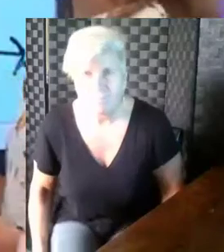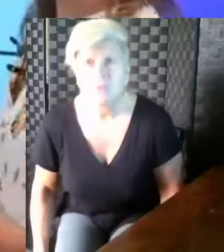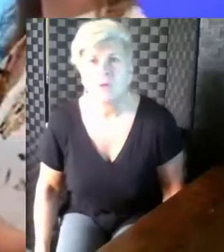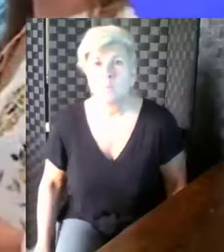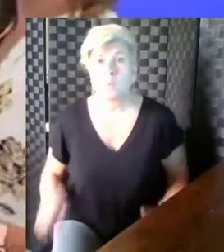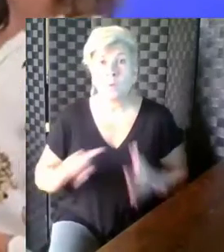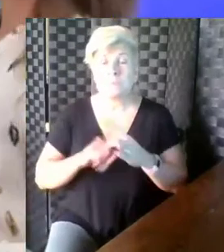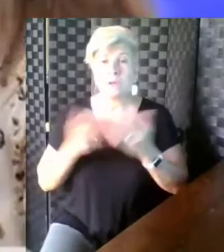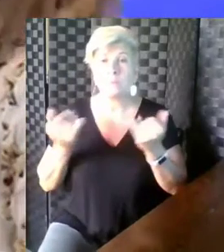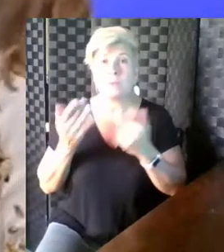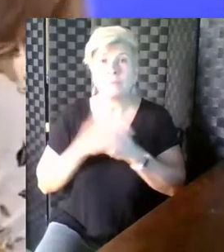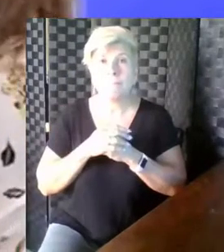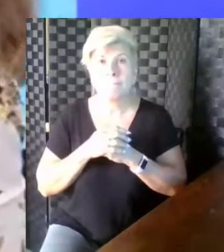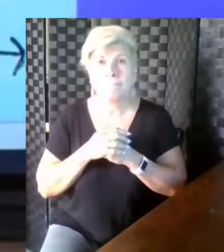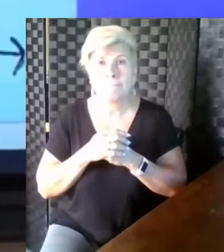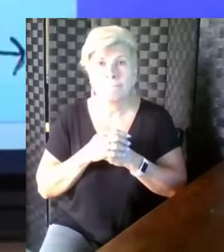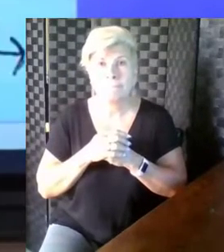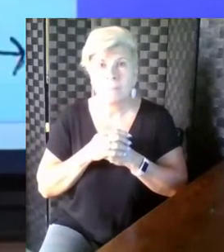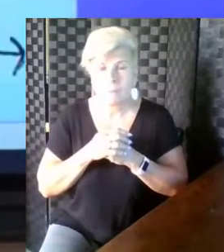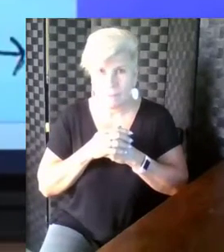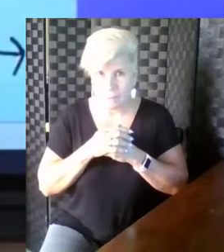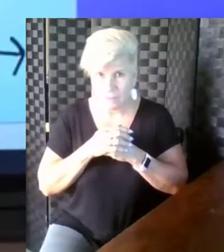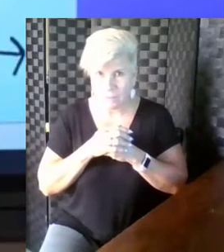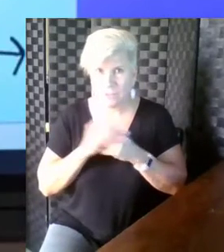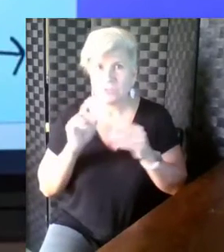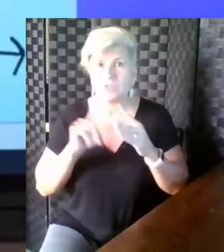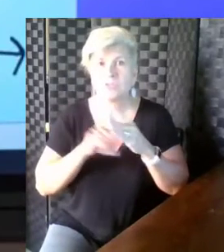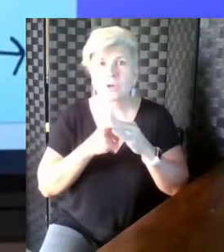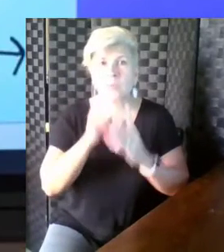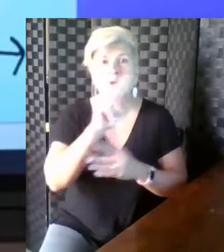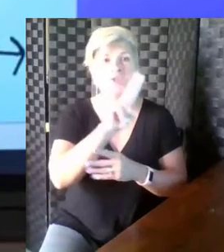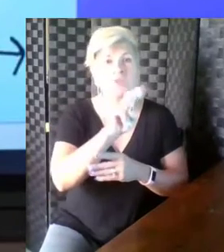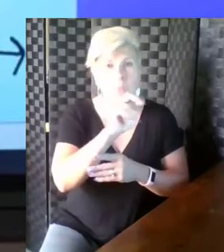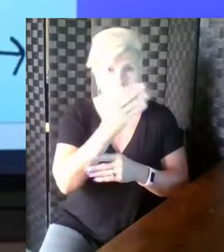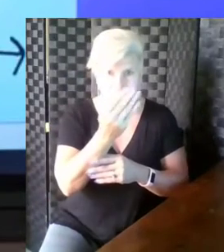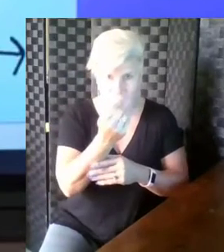What do we start with? Very good. We're going to start with